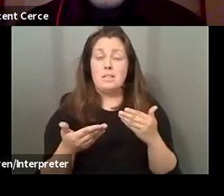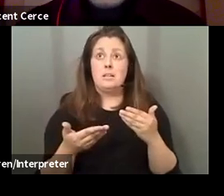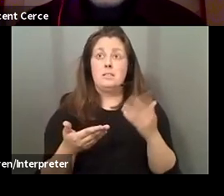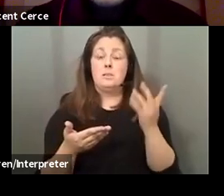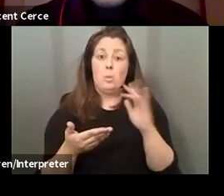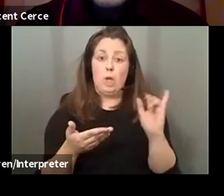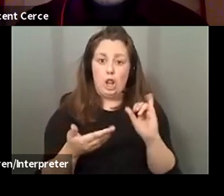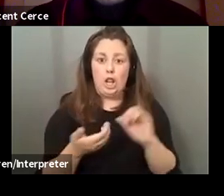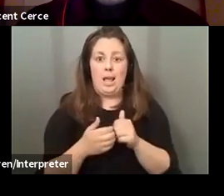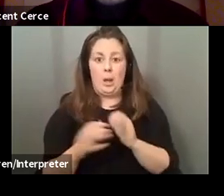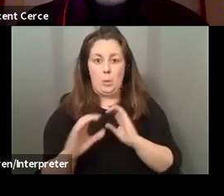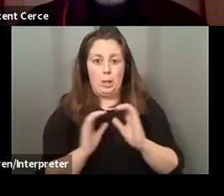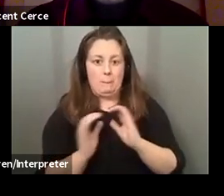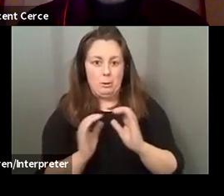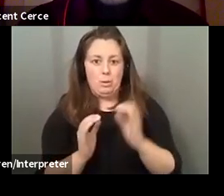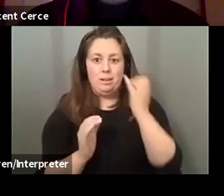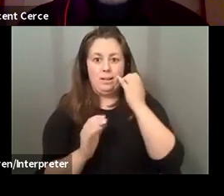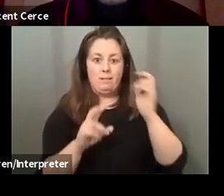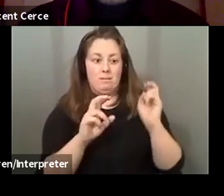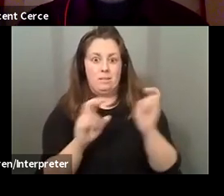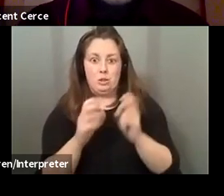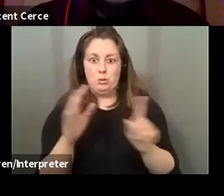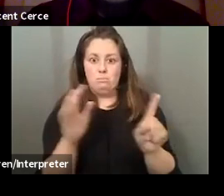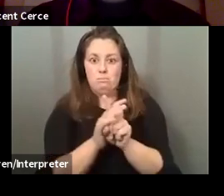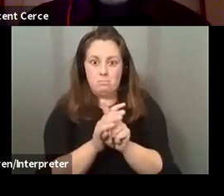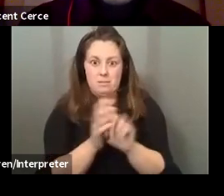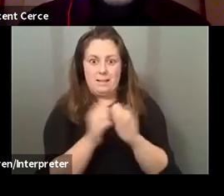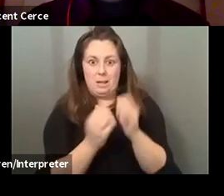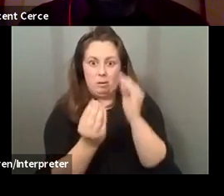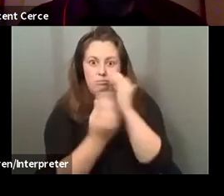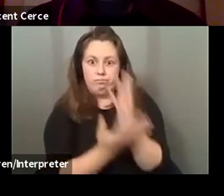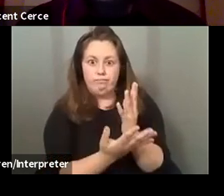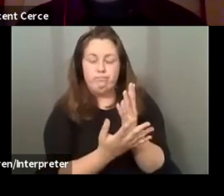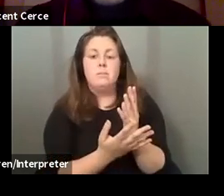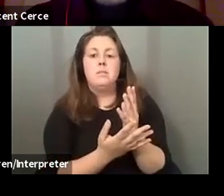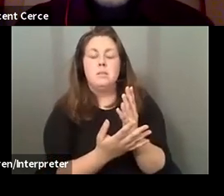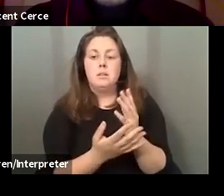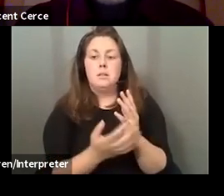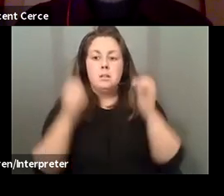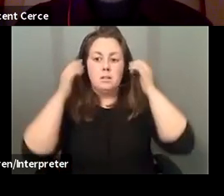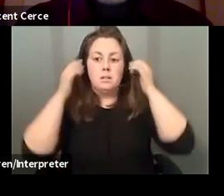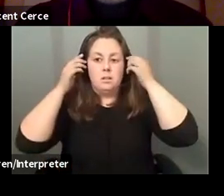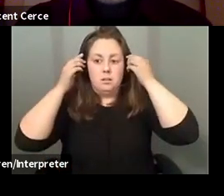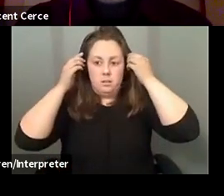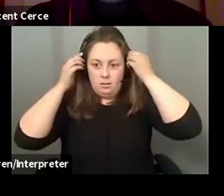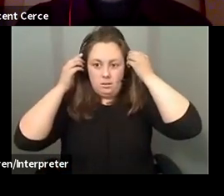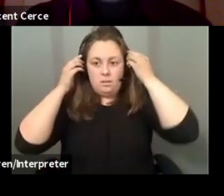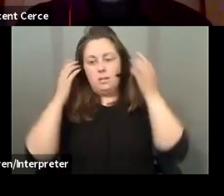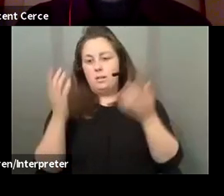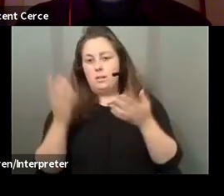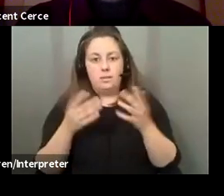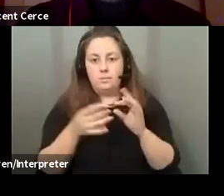to communicate any issues in it that may be that we need to access in terms of